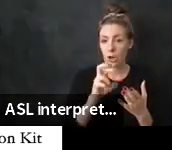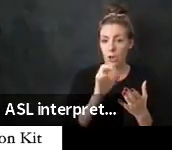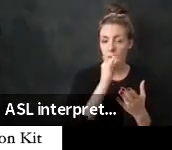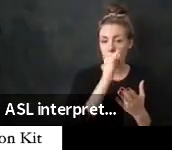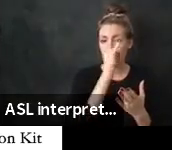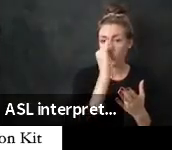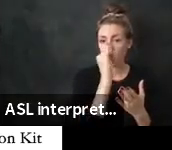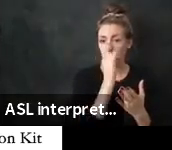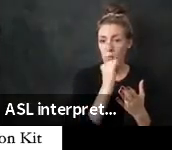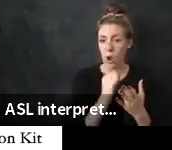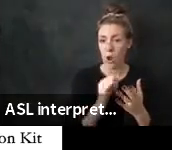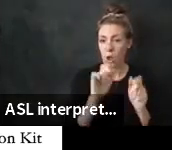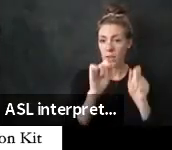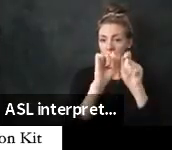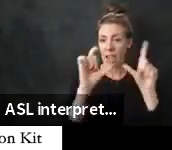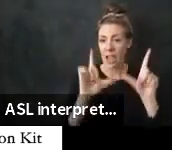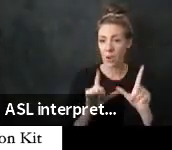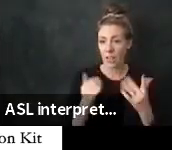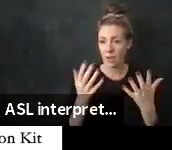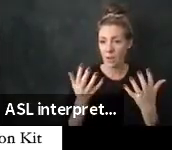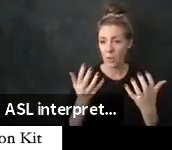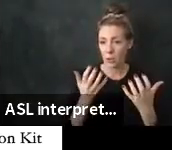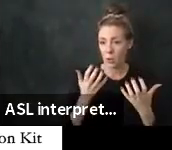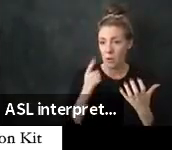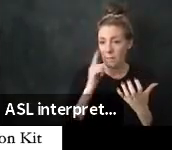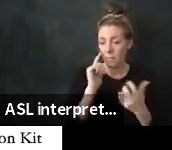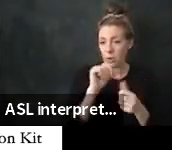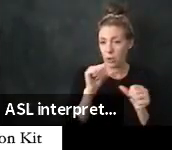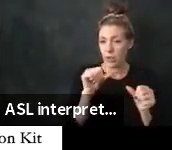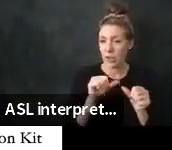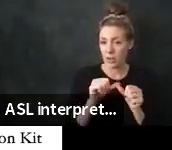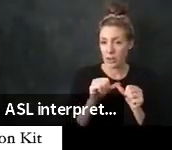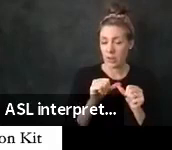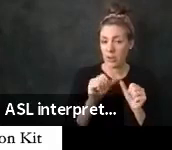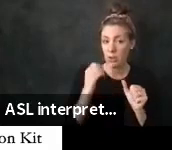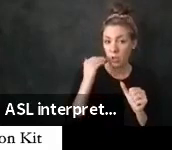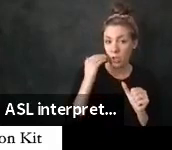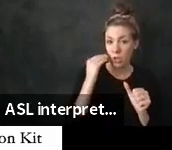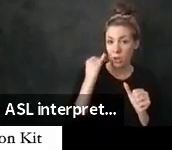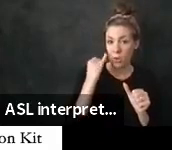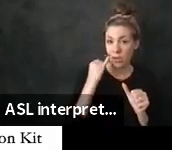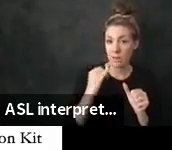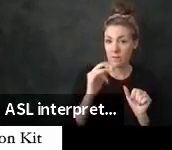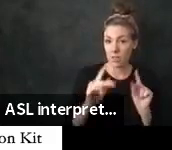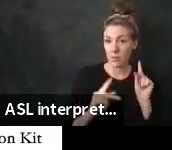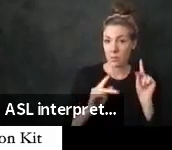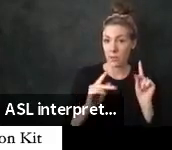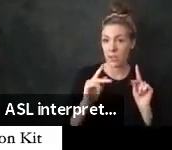of what you'd like your district to be. You can know if it's population balanced